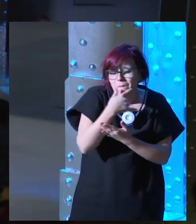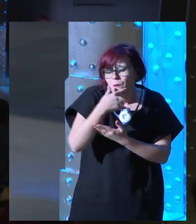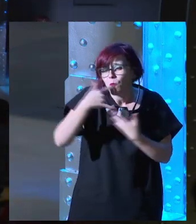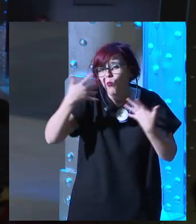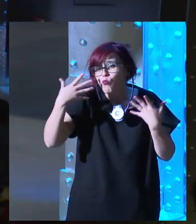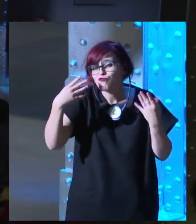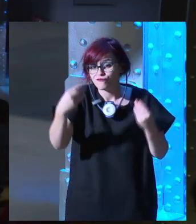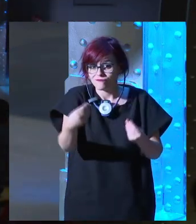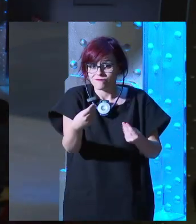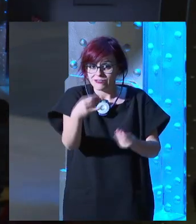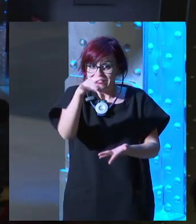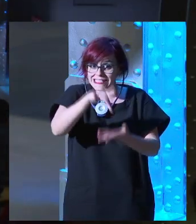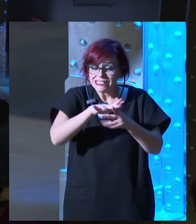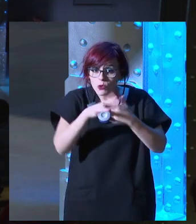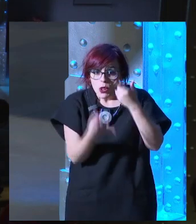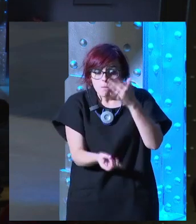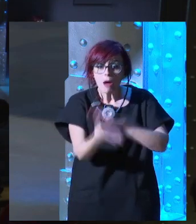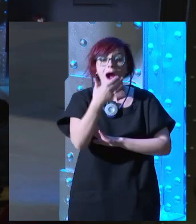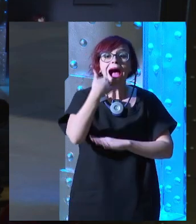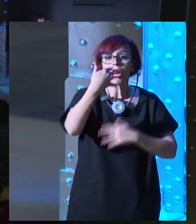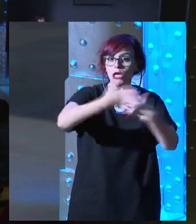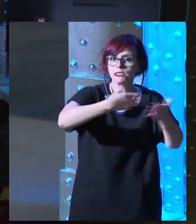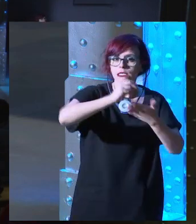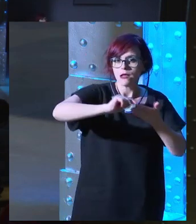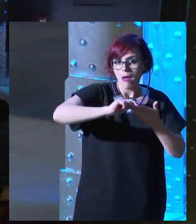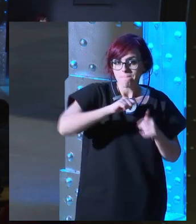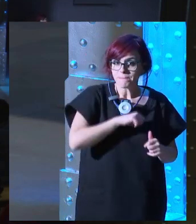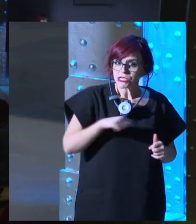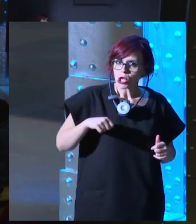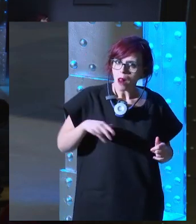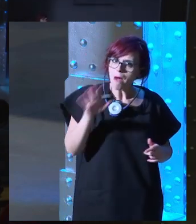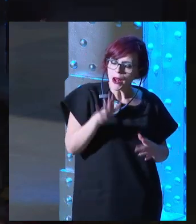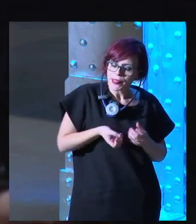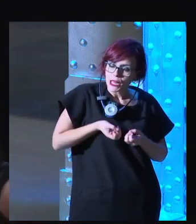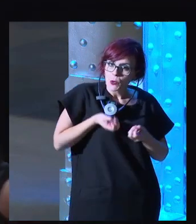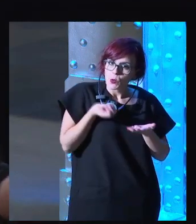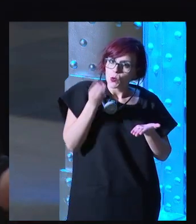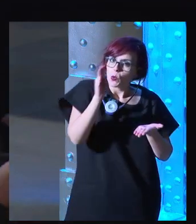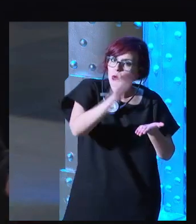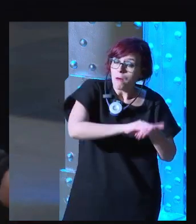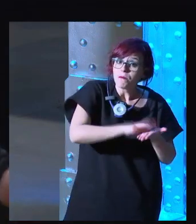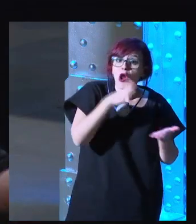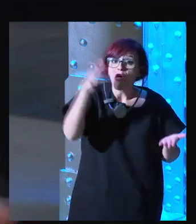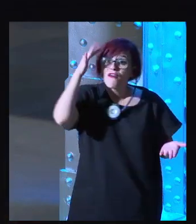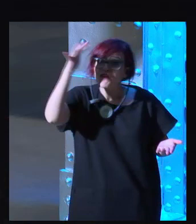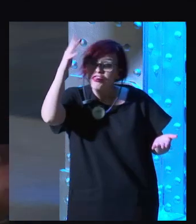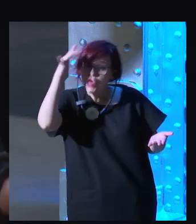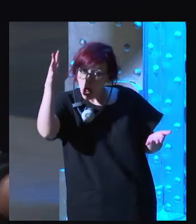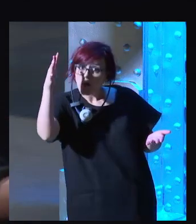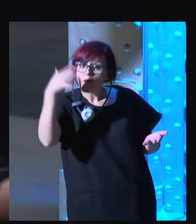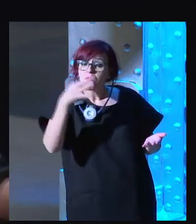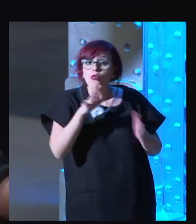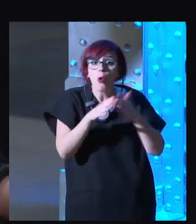be very personal, or whether you're writing something which is maybe a sci-fi thing set in the future or on another planet, or